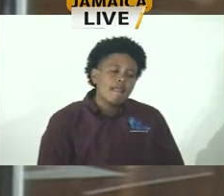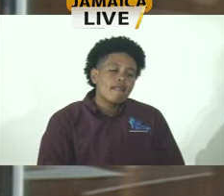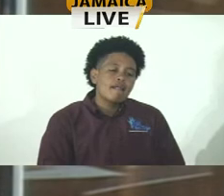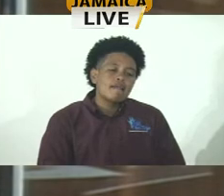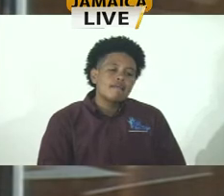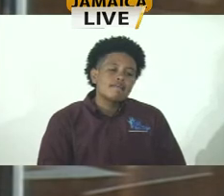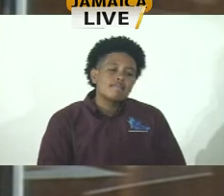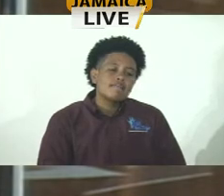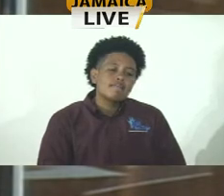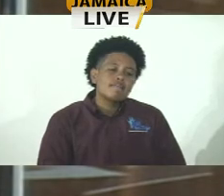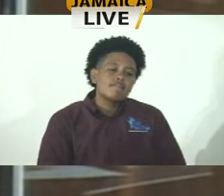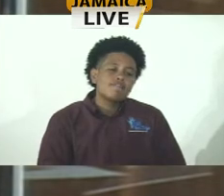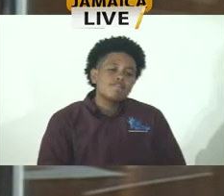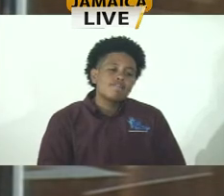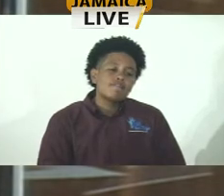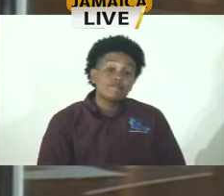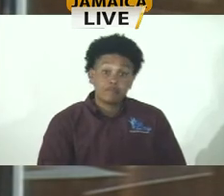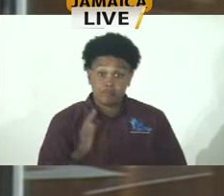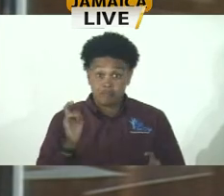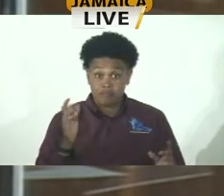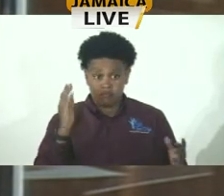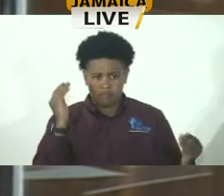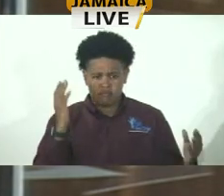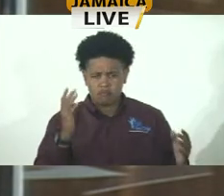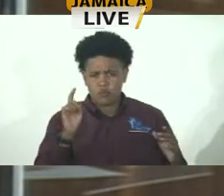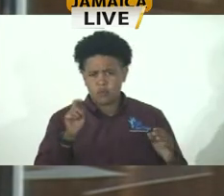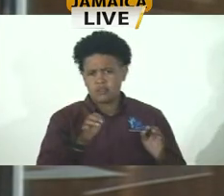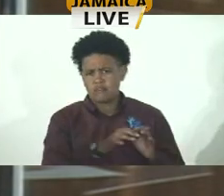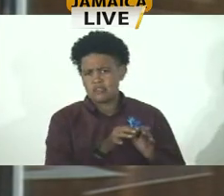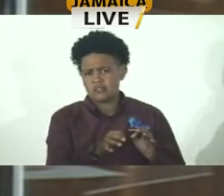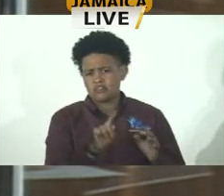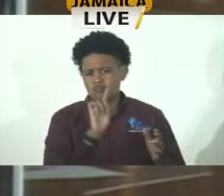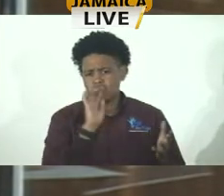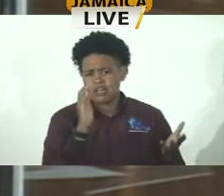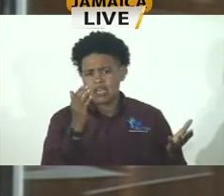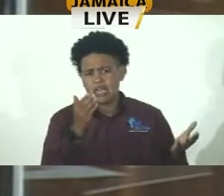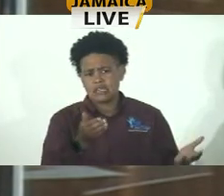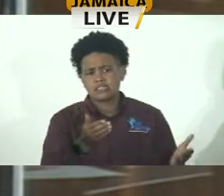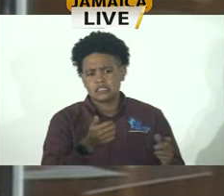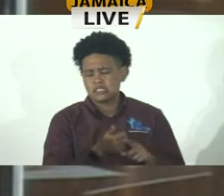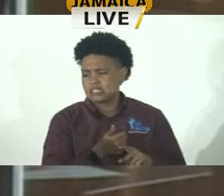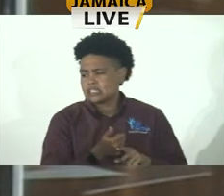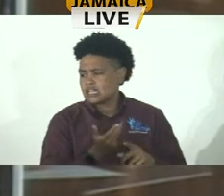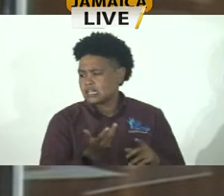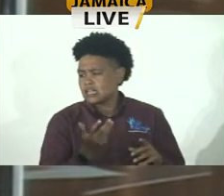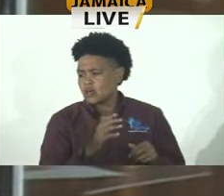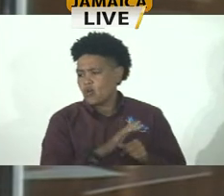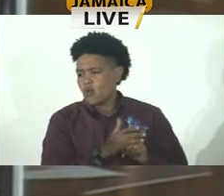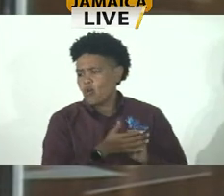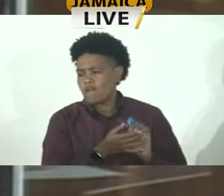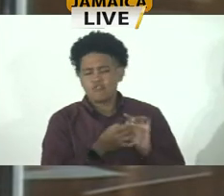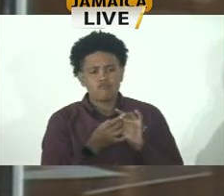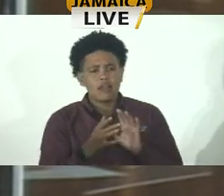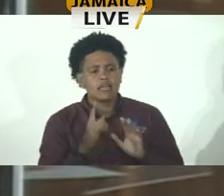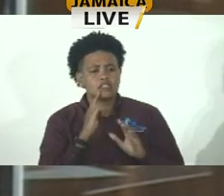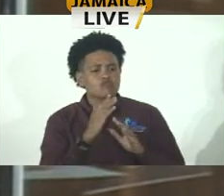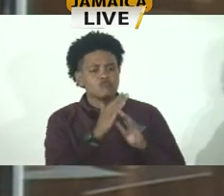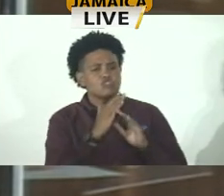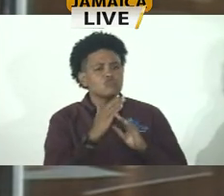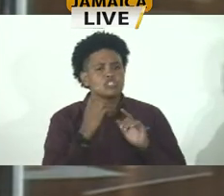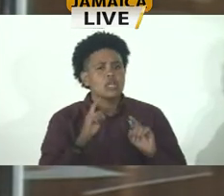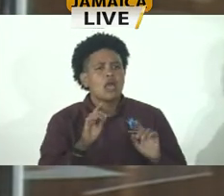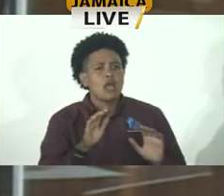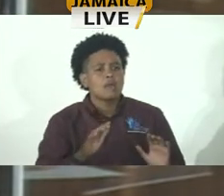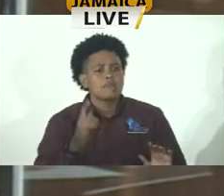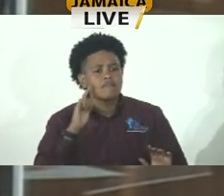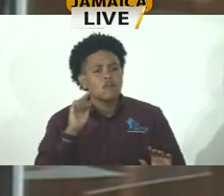of the extension of the existing covert related restrictions